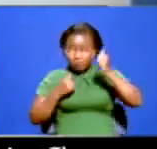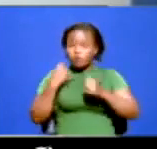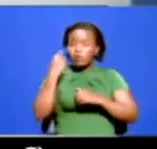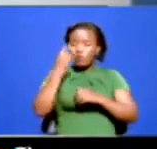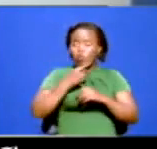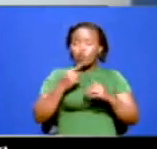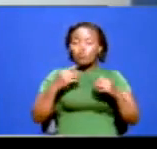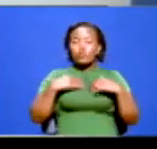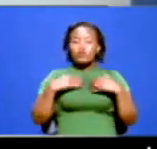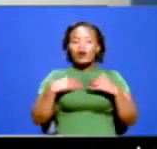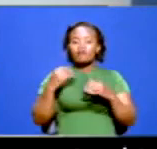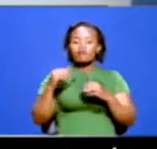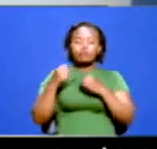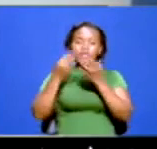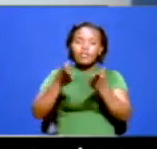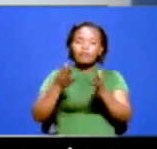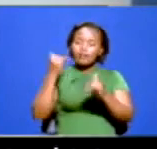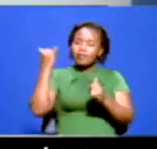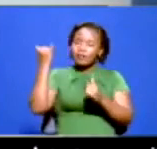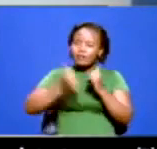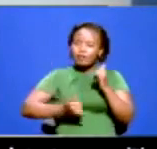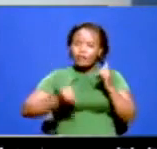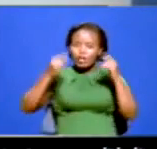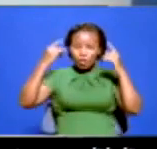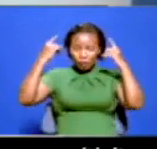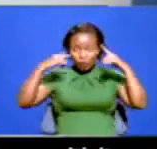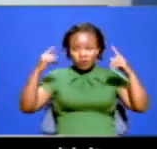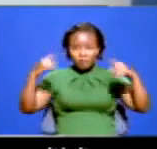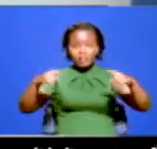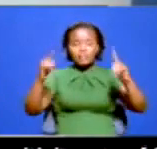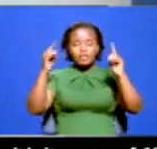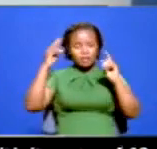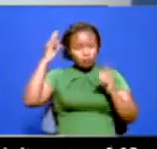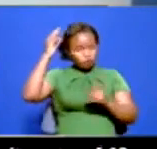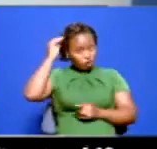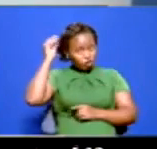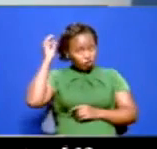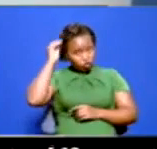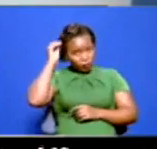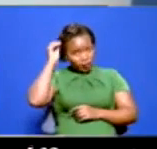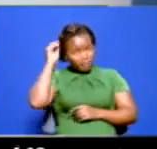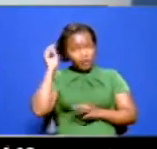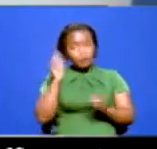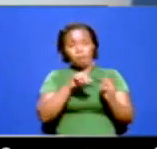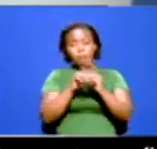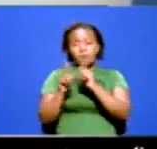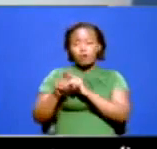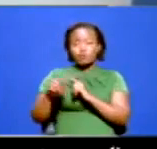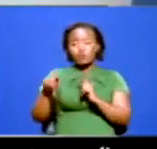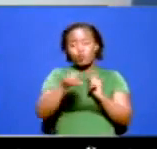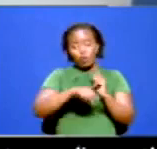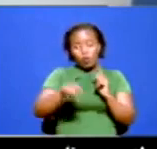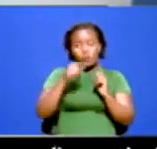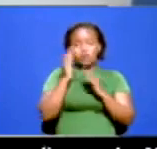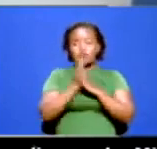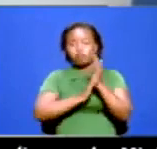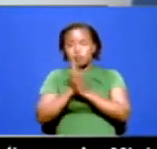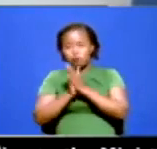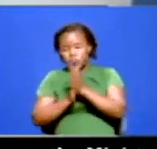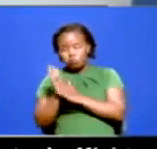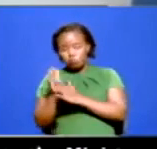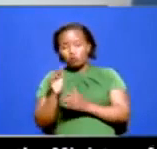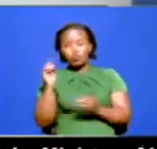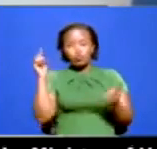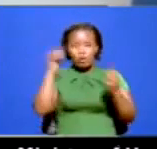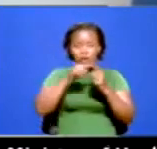final successes for Somalia. It is in our interest as a country to have a